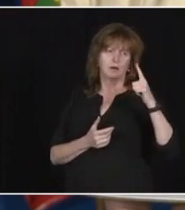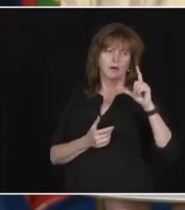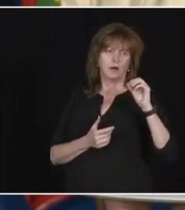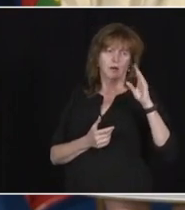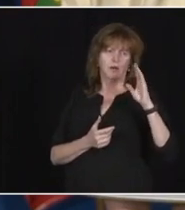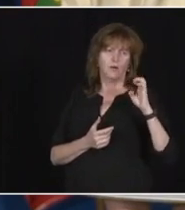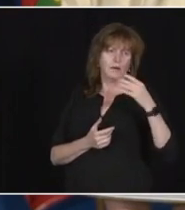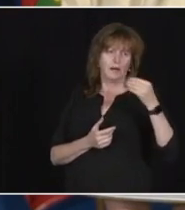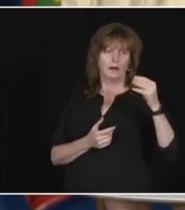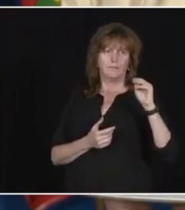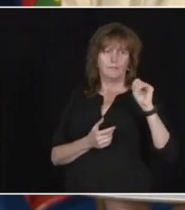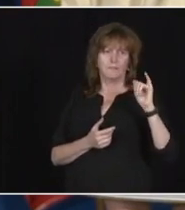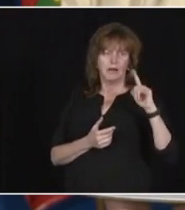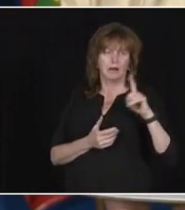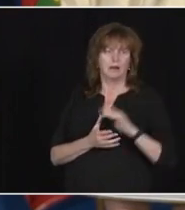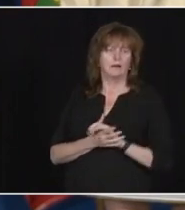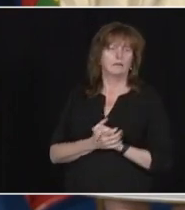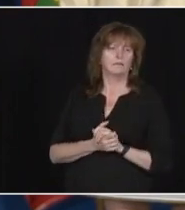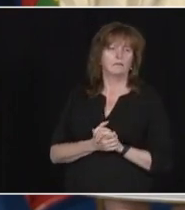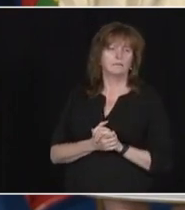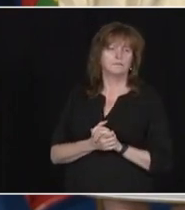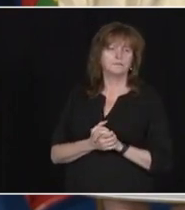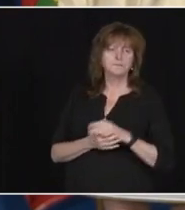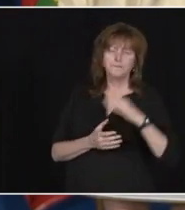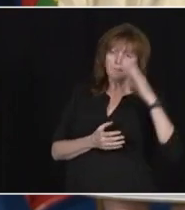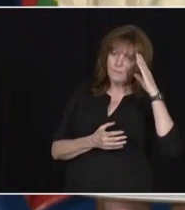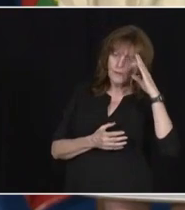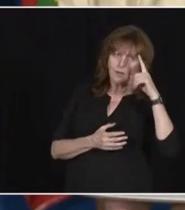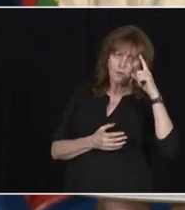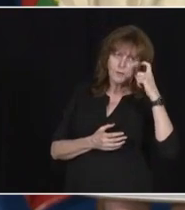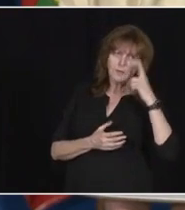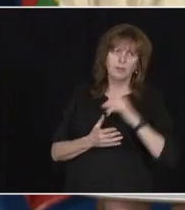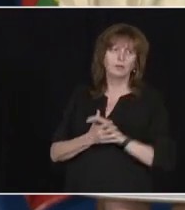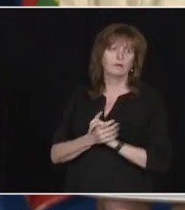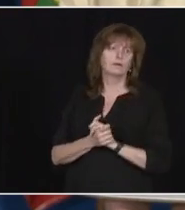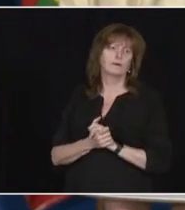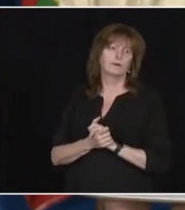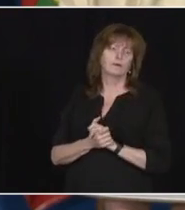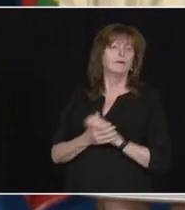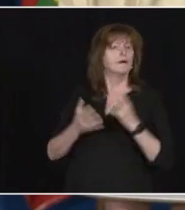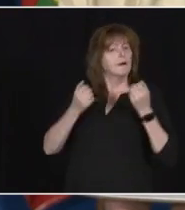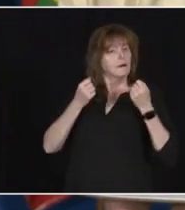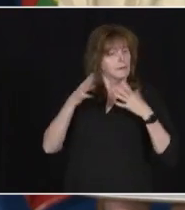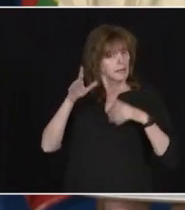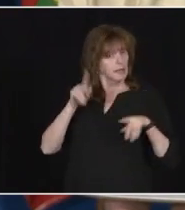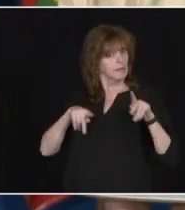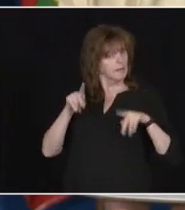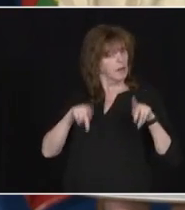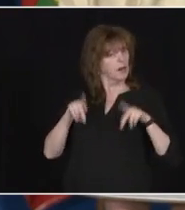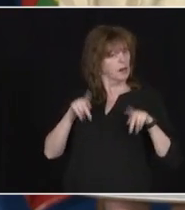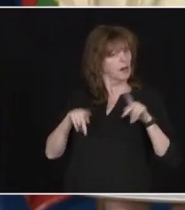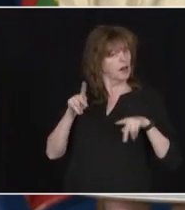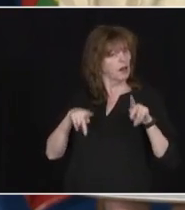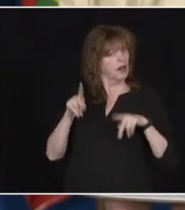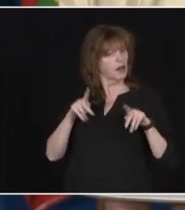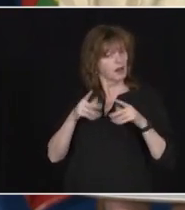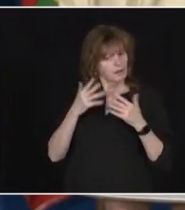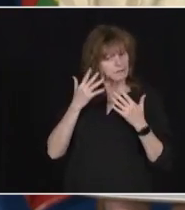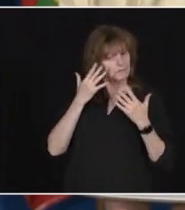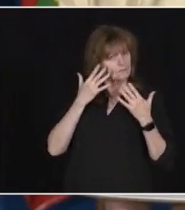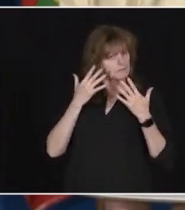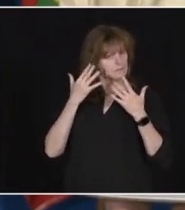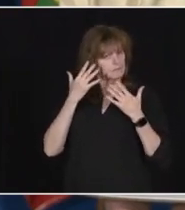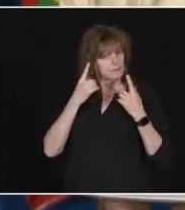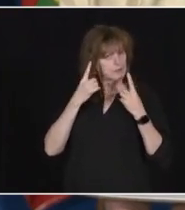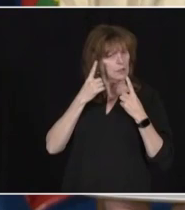Hi there, Premier. Hi Laura. I think a lot of people are wondering or intrigued, interested in how the government came up